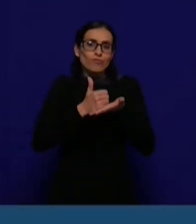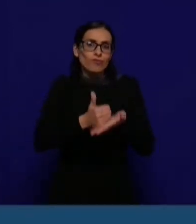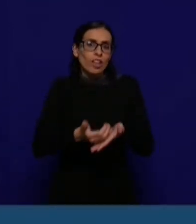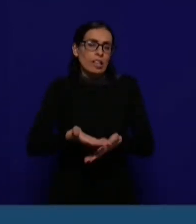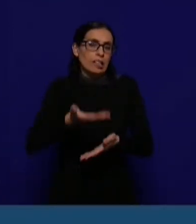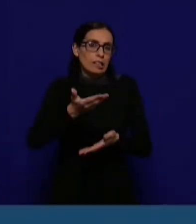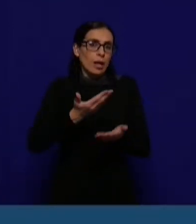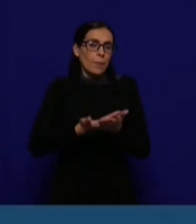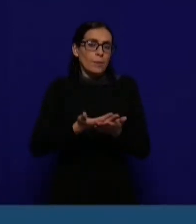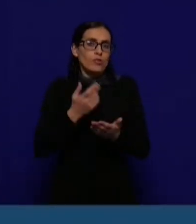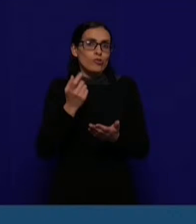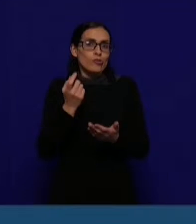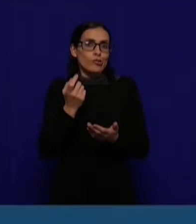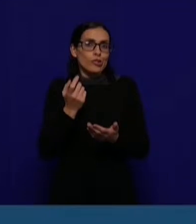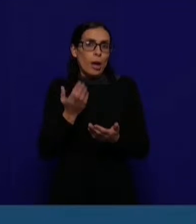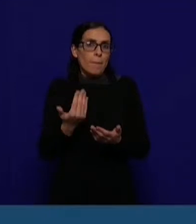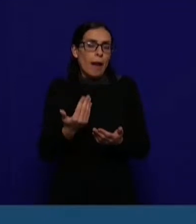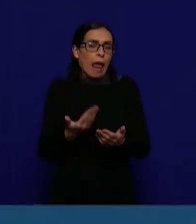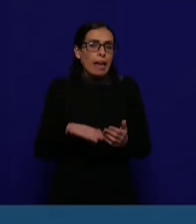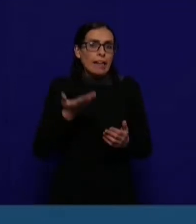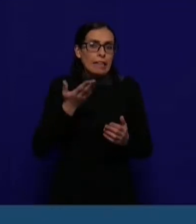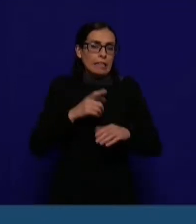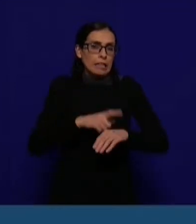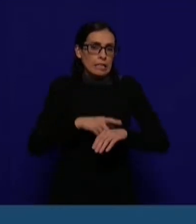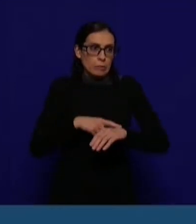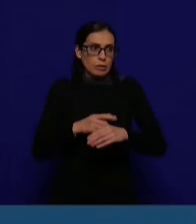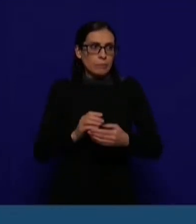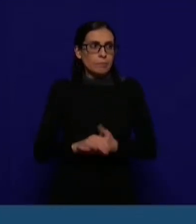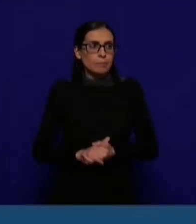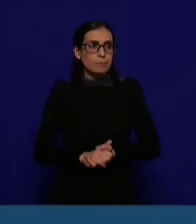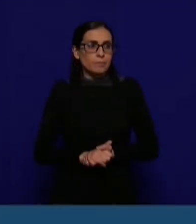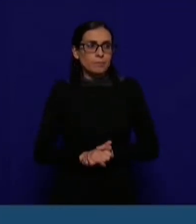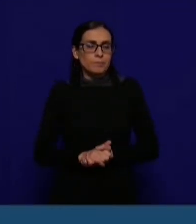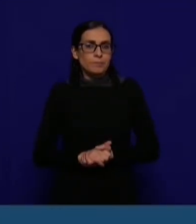tħaffif tal-vaccination program tagħna.